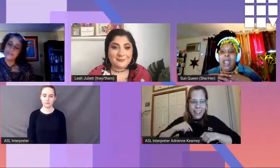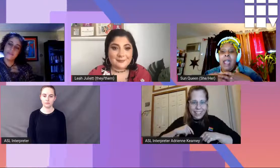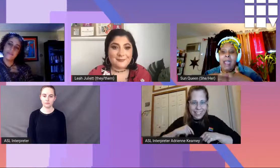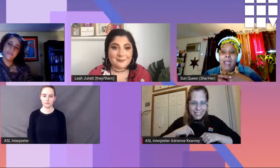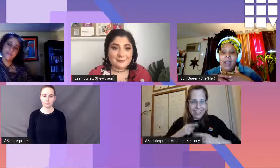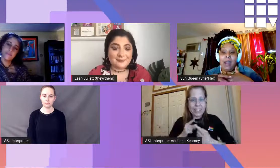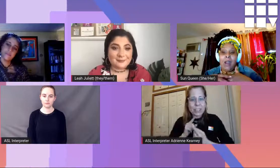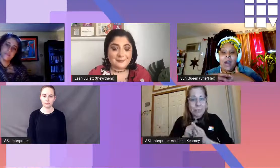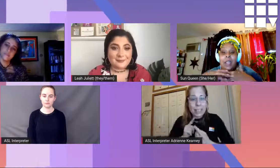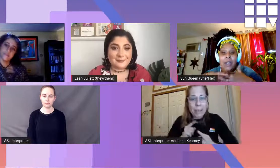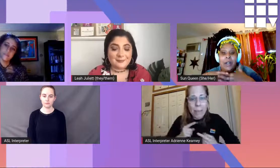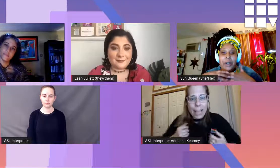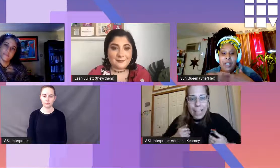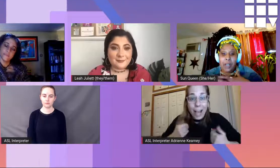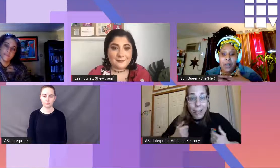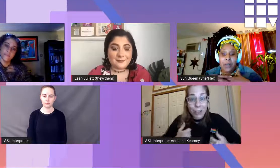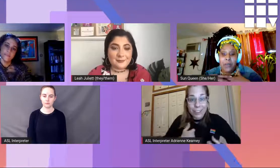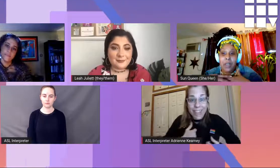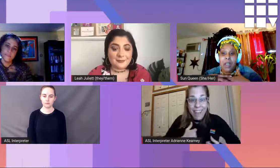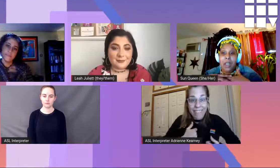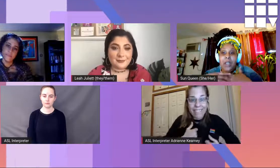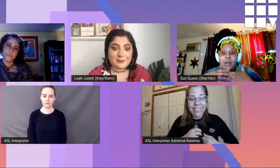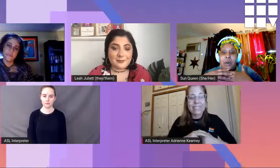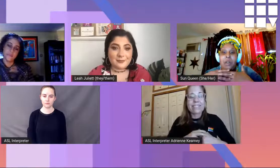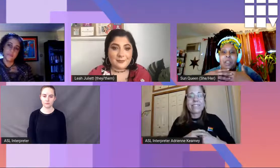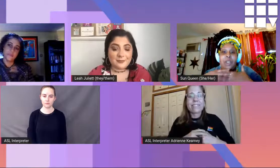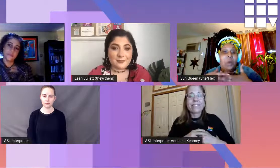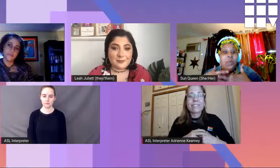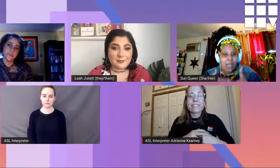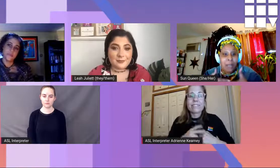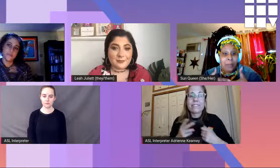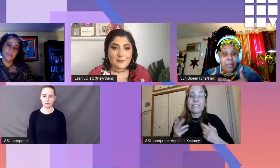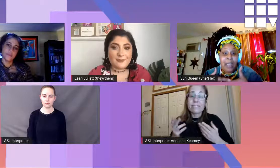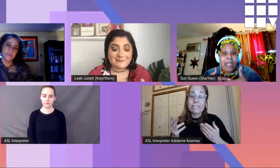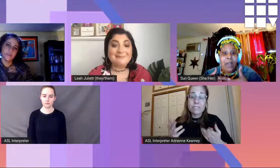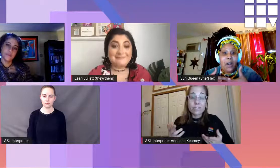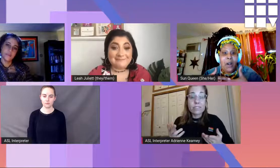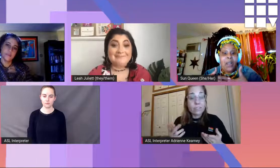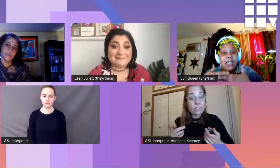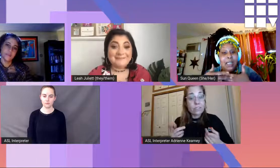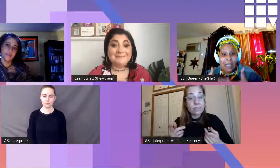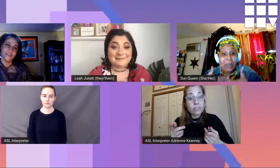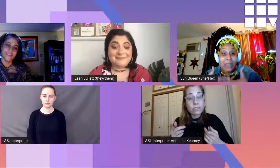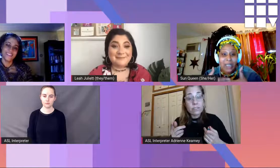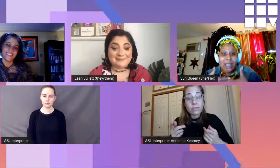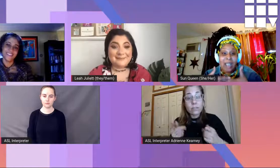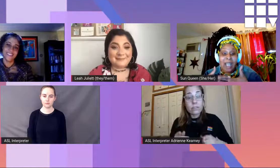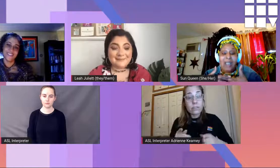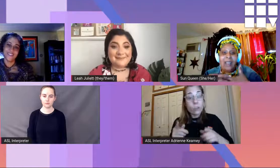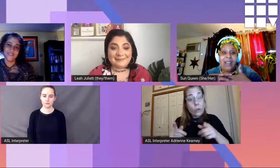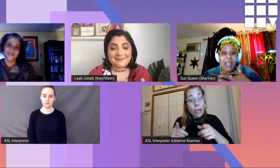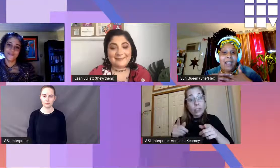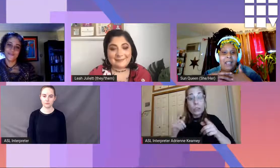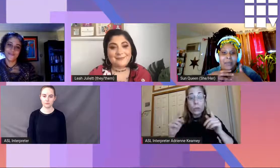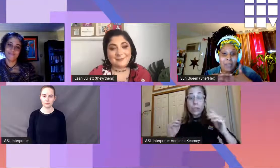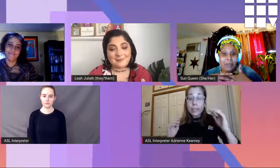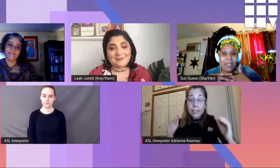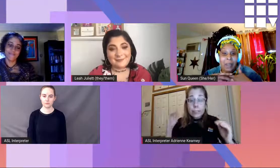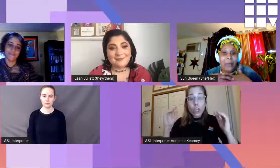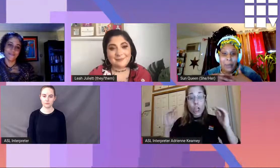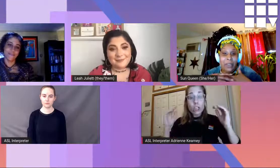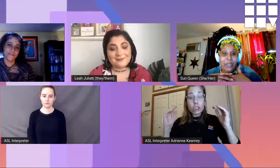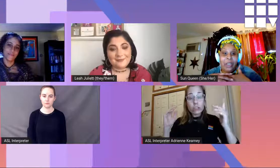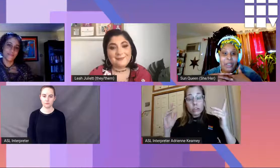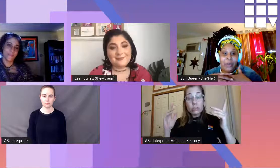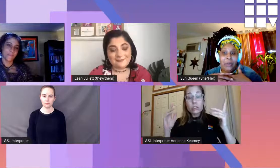things. And our younger self, shows up in our adulthood, and that is